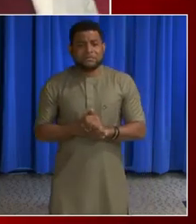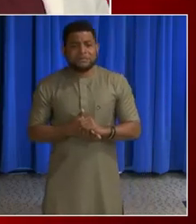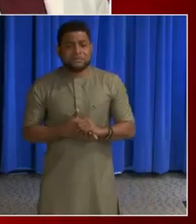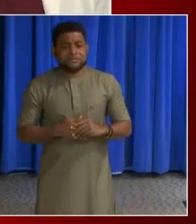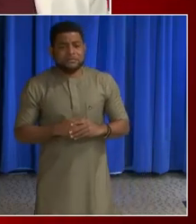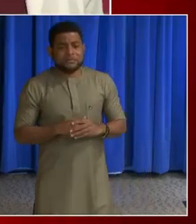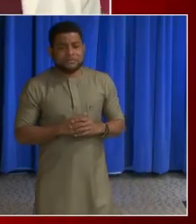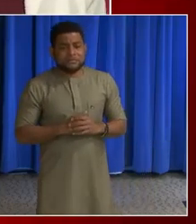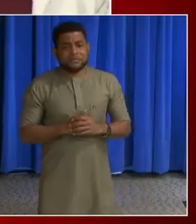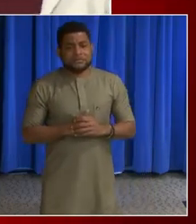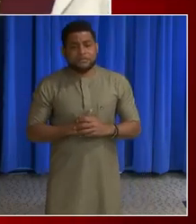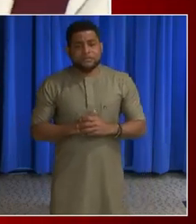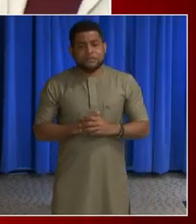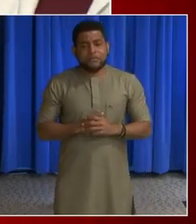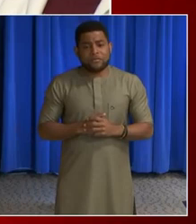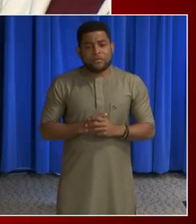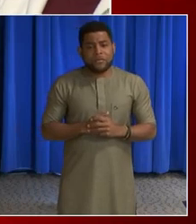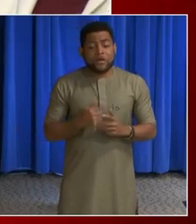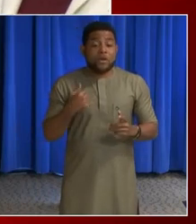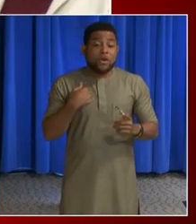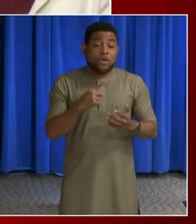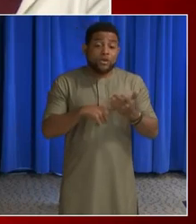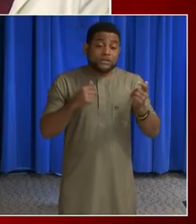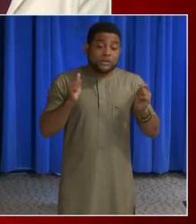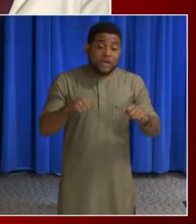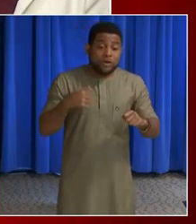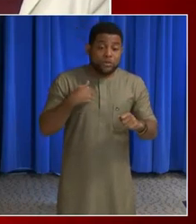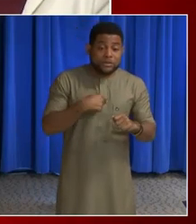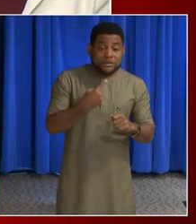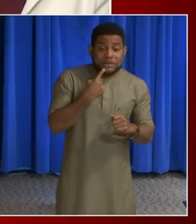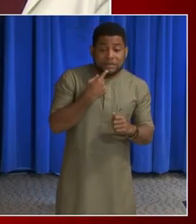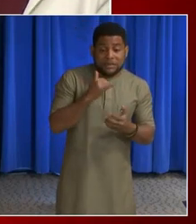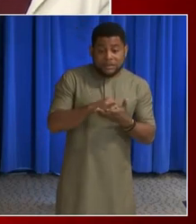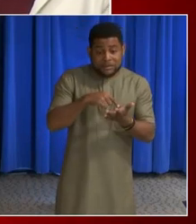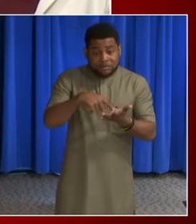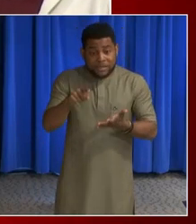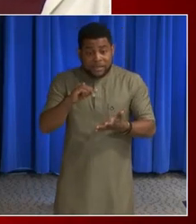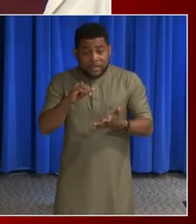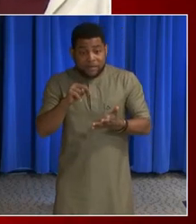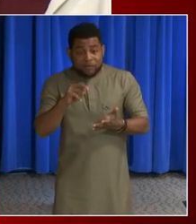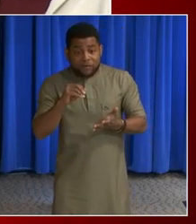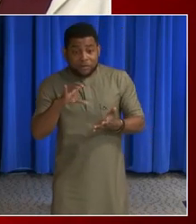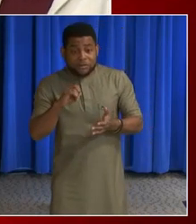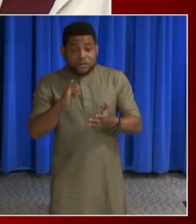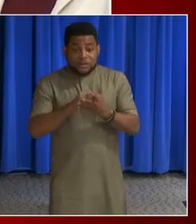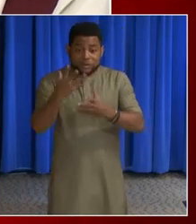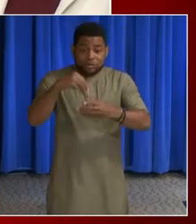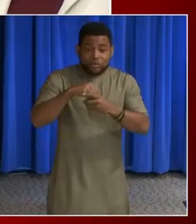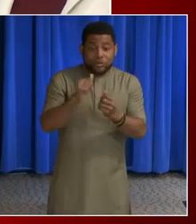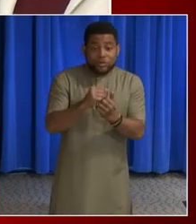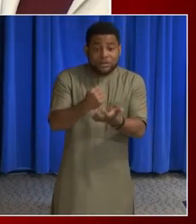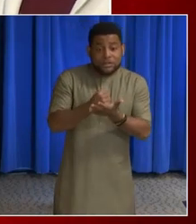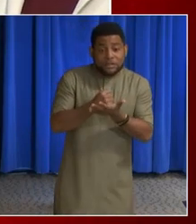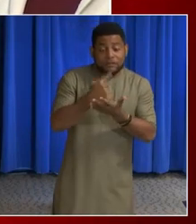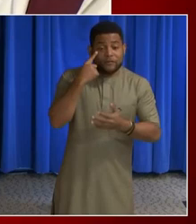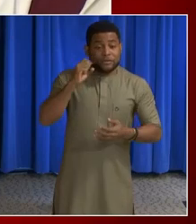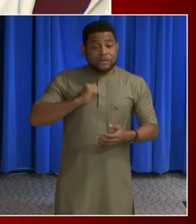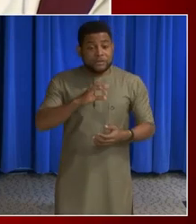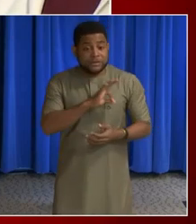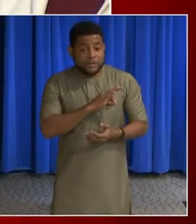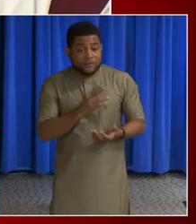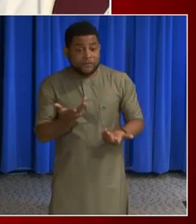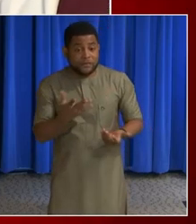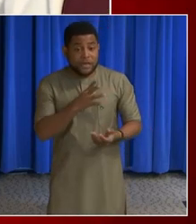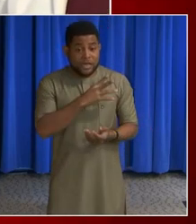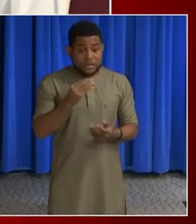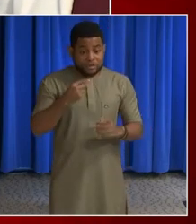What I can say is that we paid invoices and that included salaries for staff and rent, and